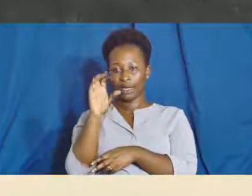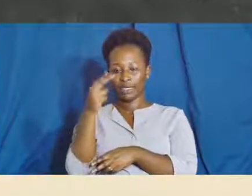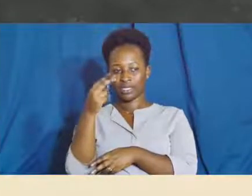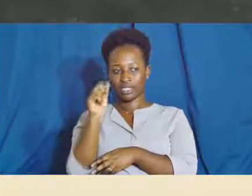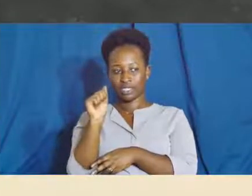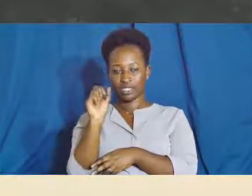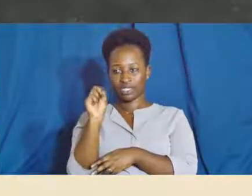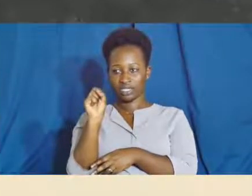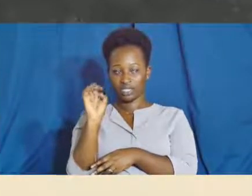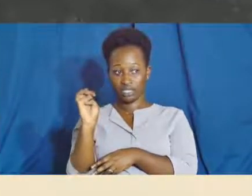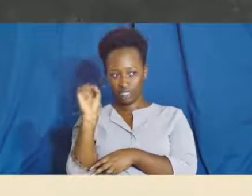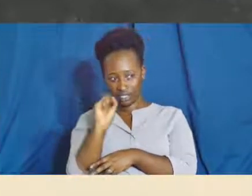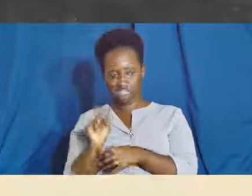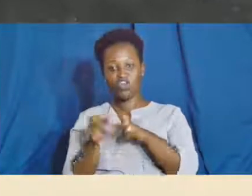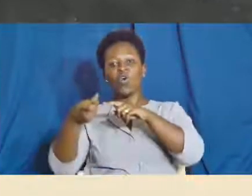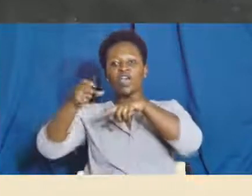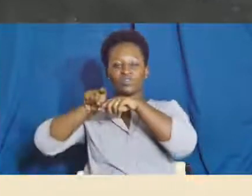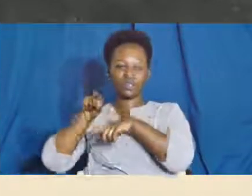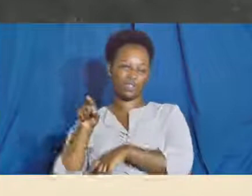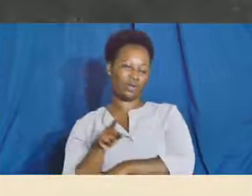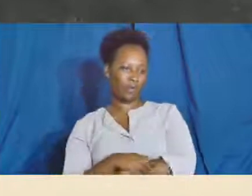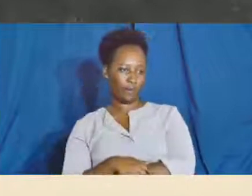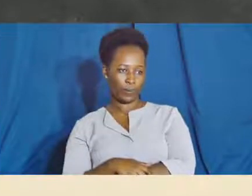So add purchases.